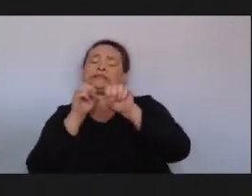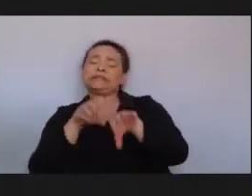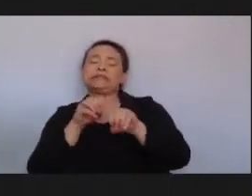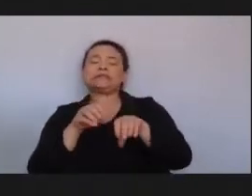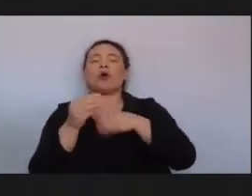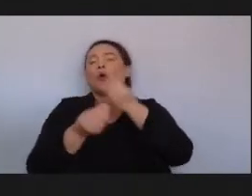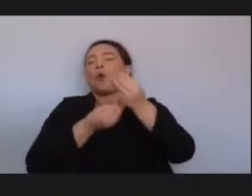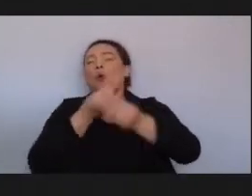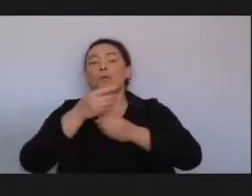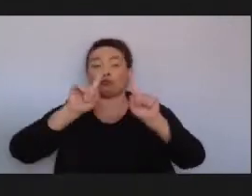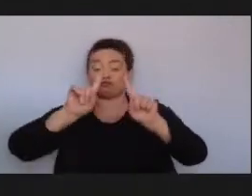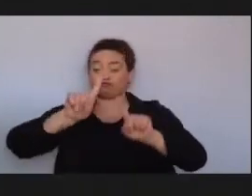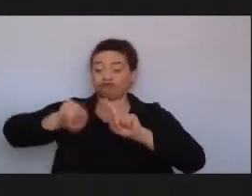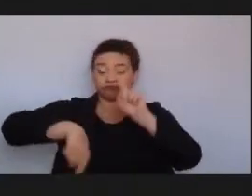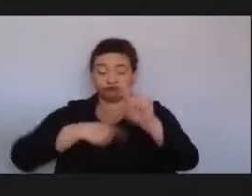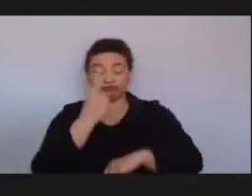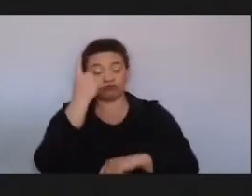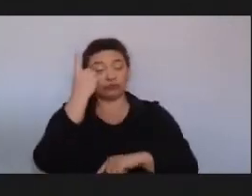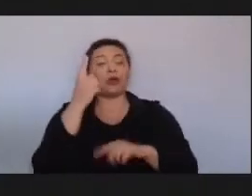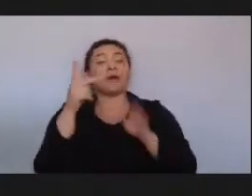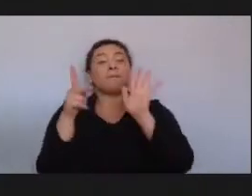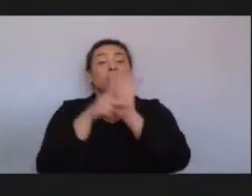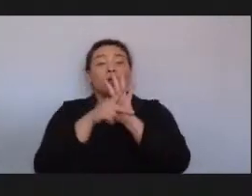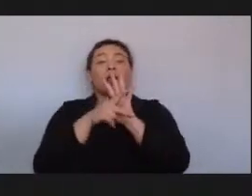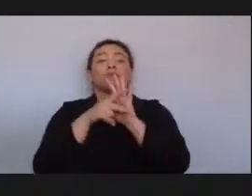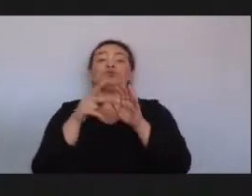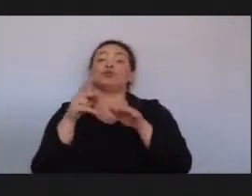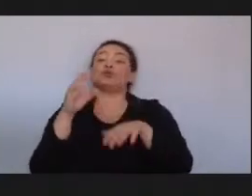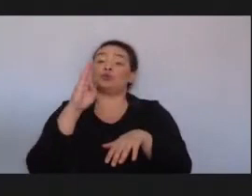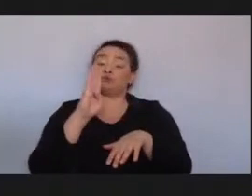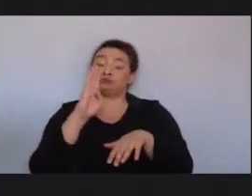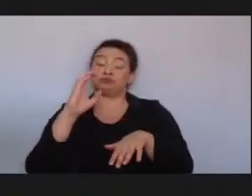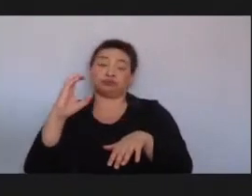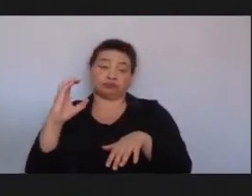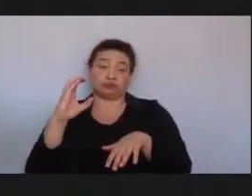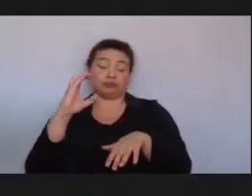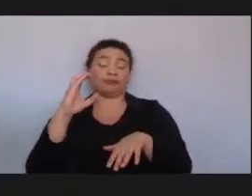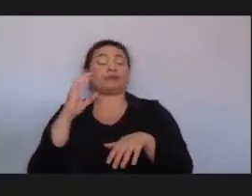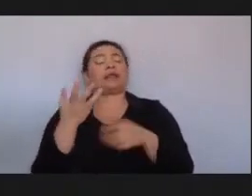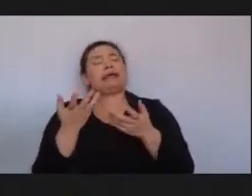development. And one thing teachers need to do more of, which is